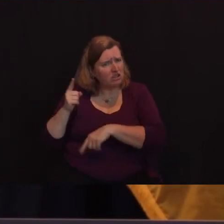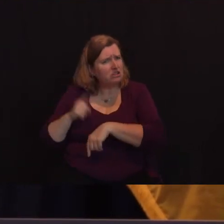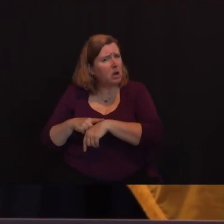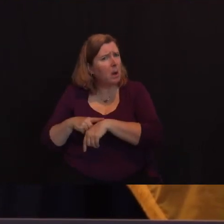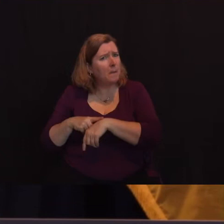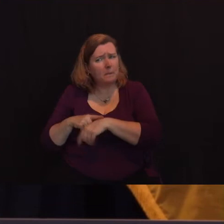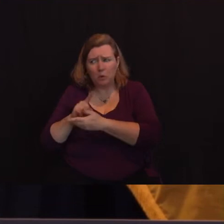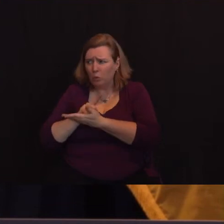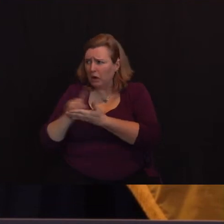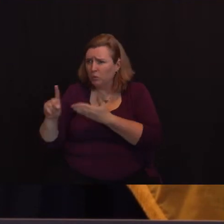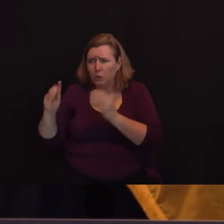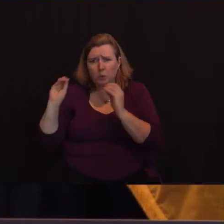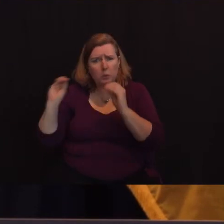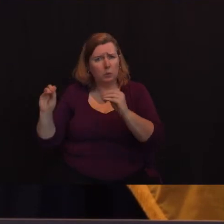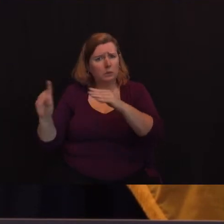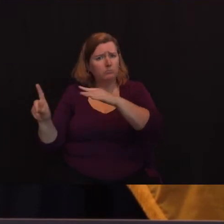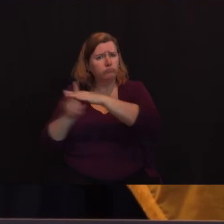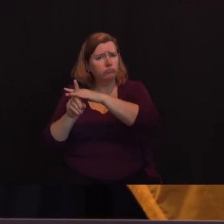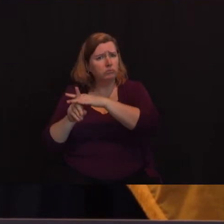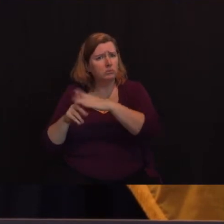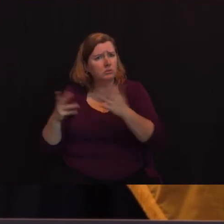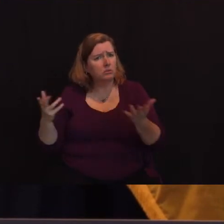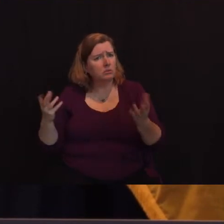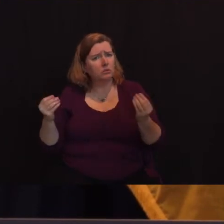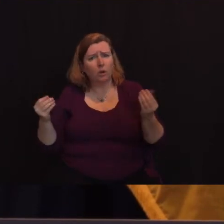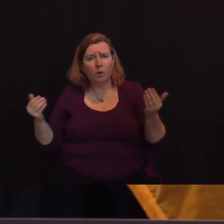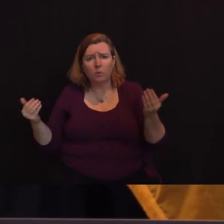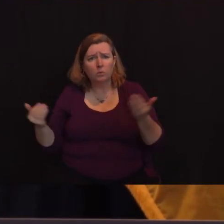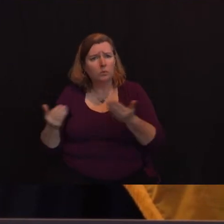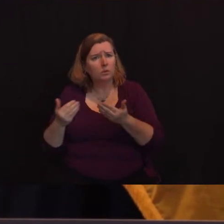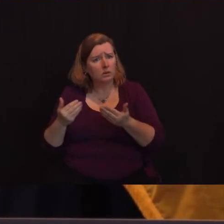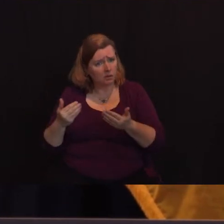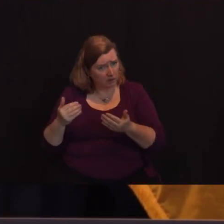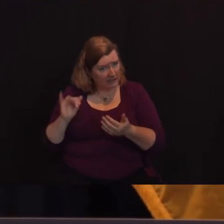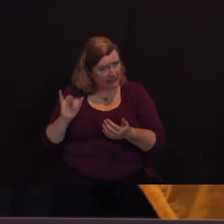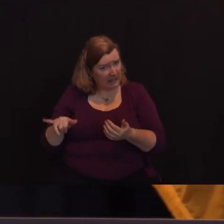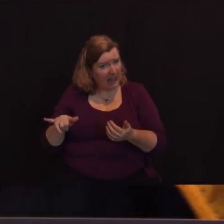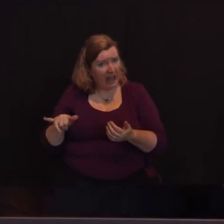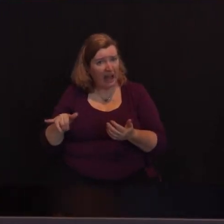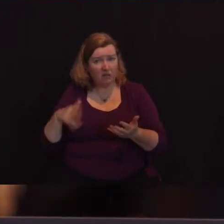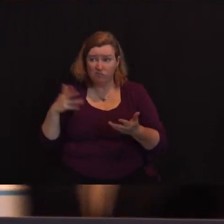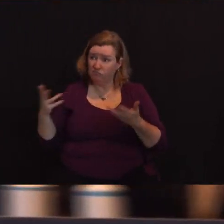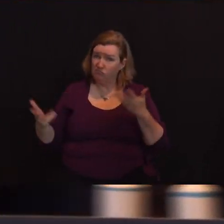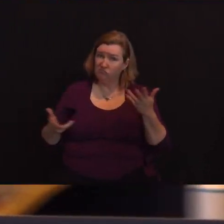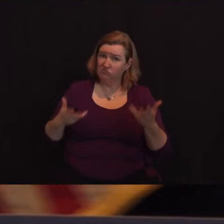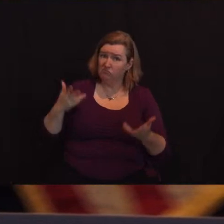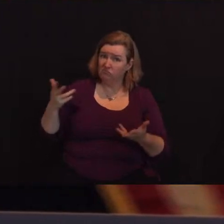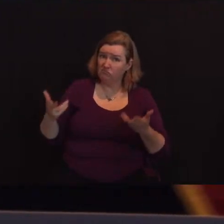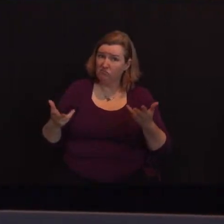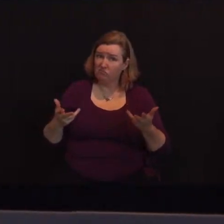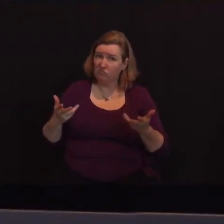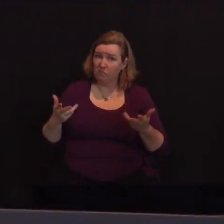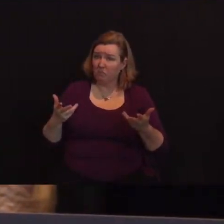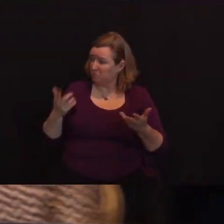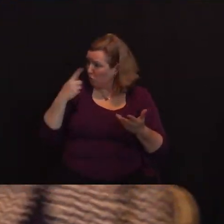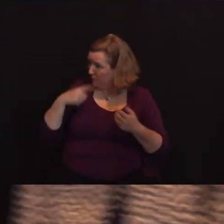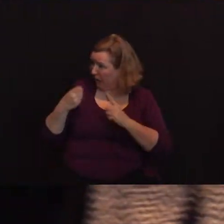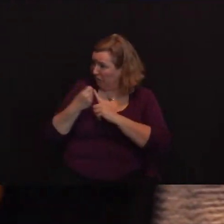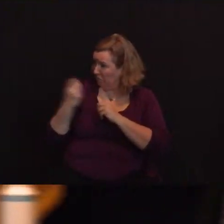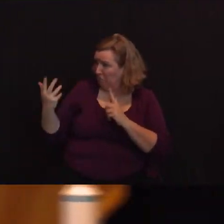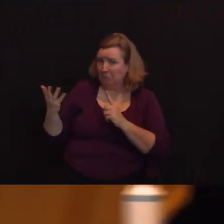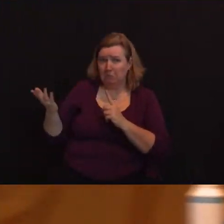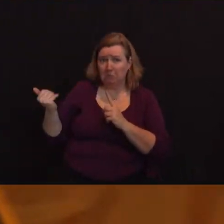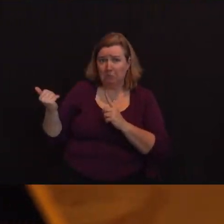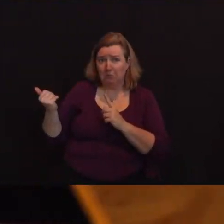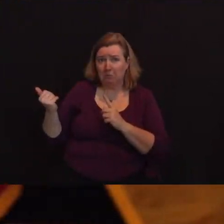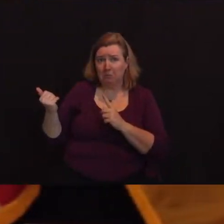time we've had literally no new cases. Can we read anything into that, or is that a trend, or is that just a